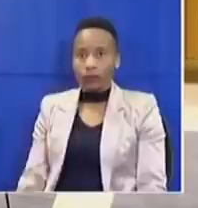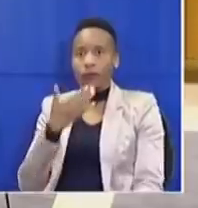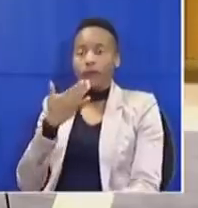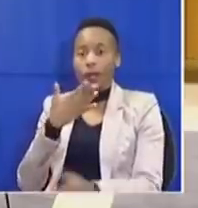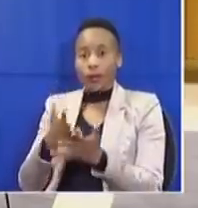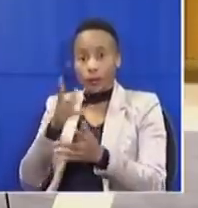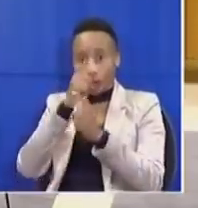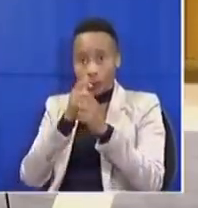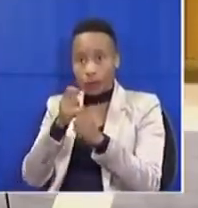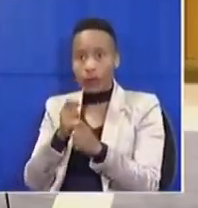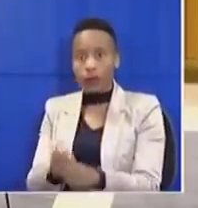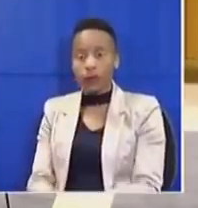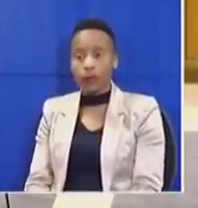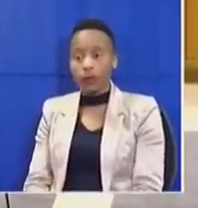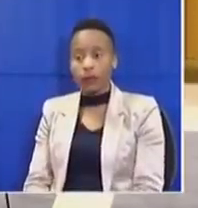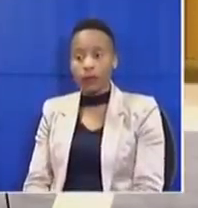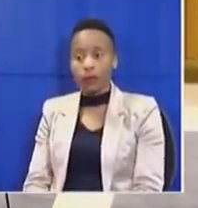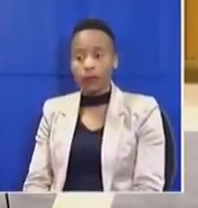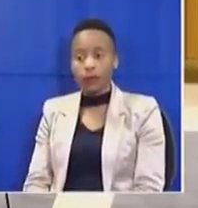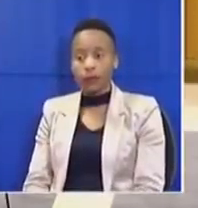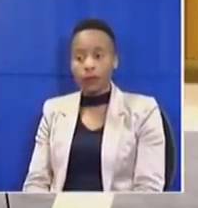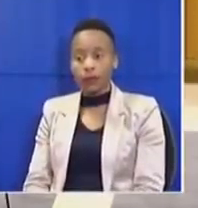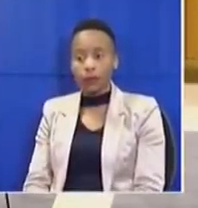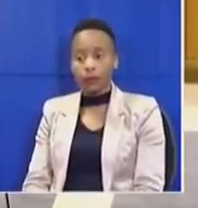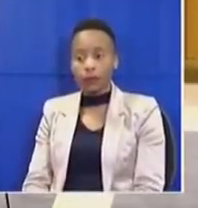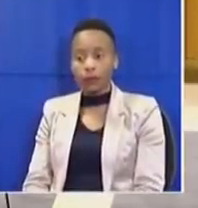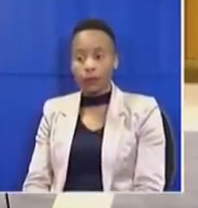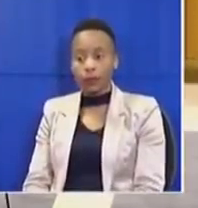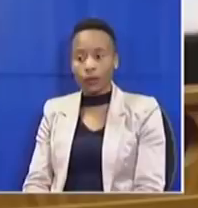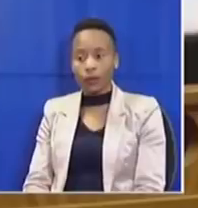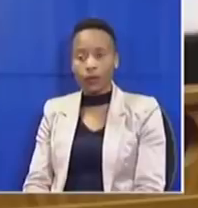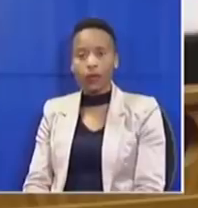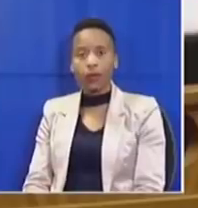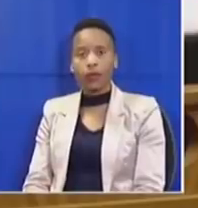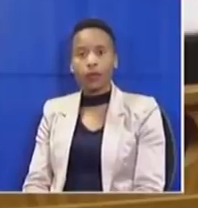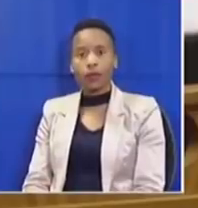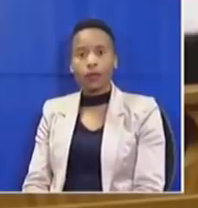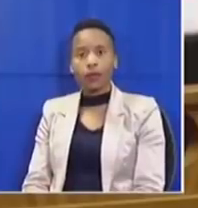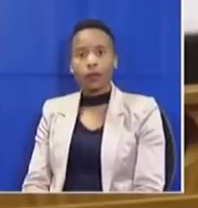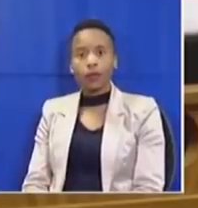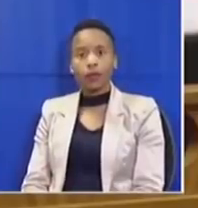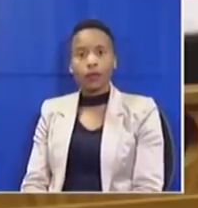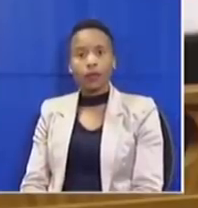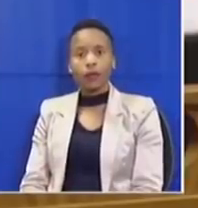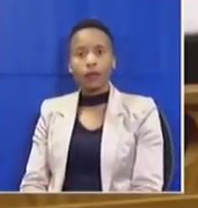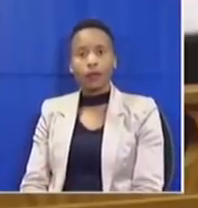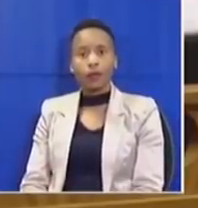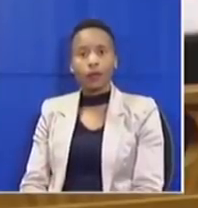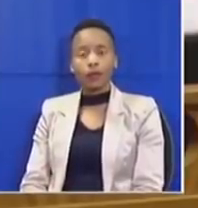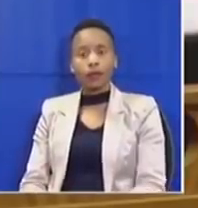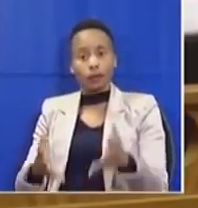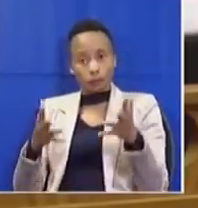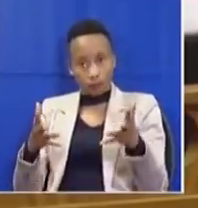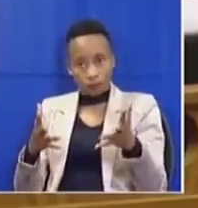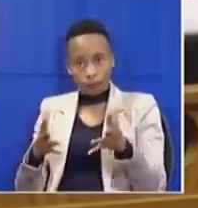Thank you, Honourable Chairperson. Chairperson, the plight of the students because of financial exclusion is a legitimate